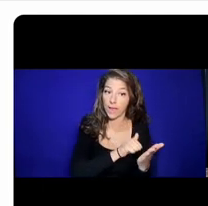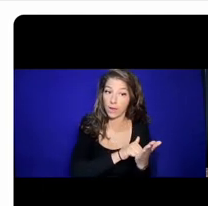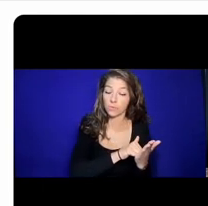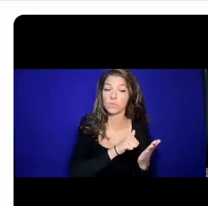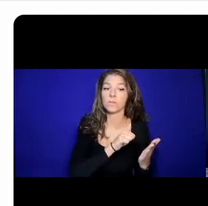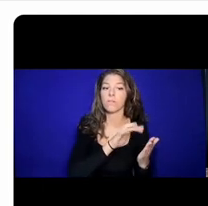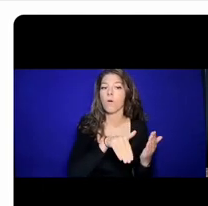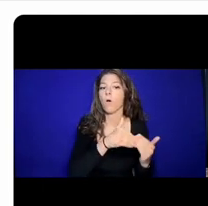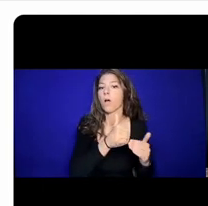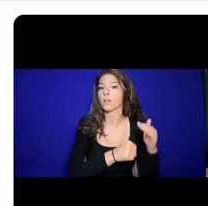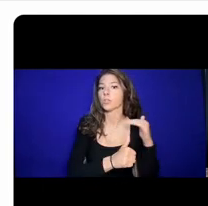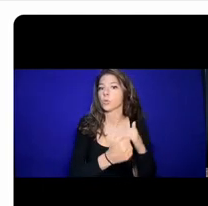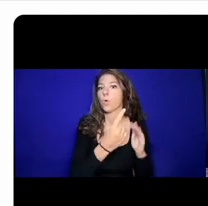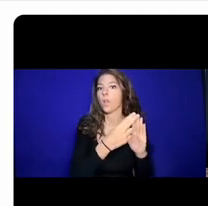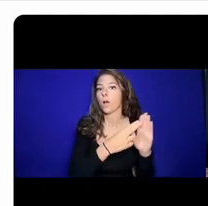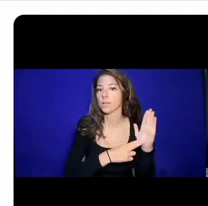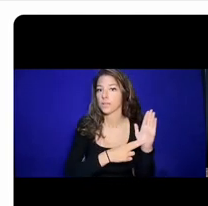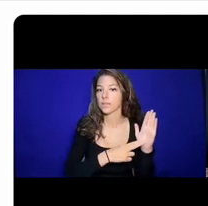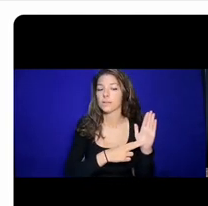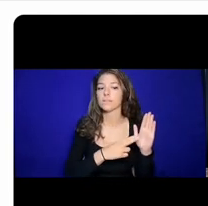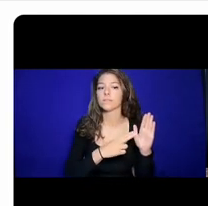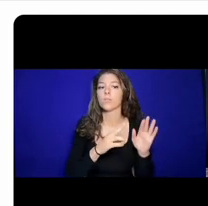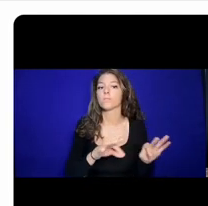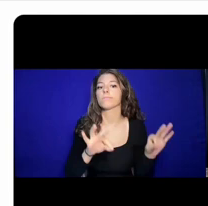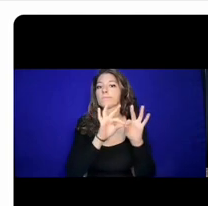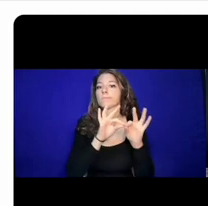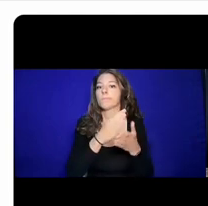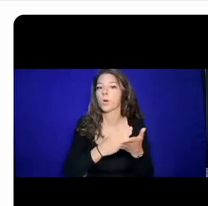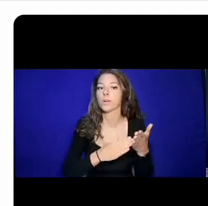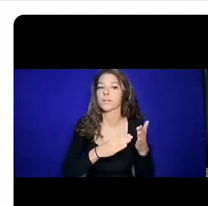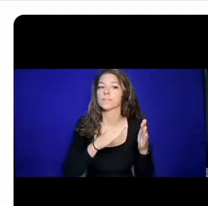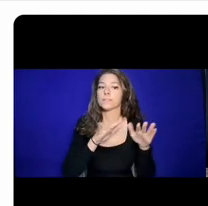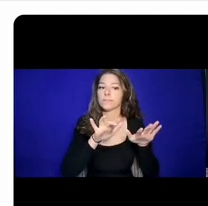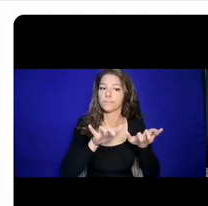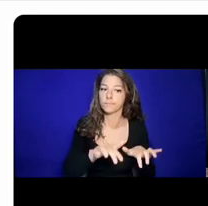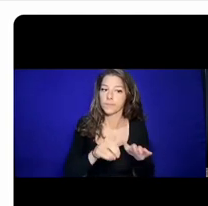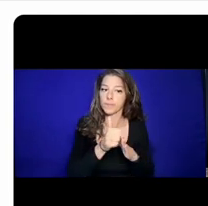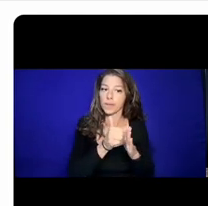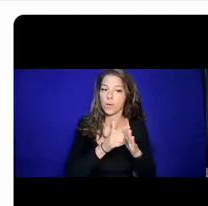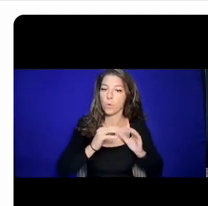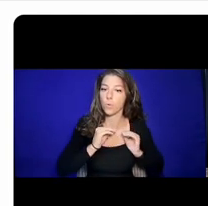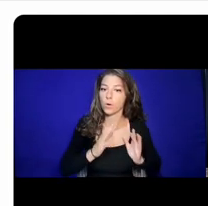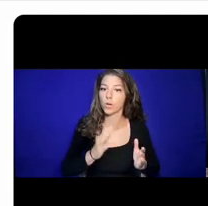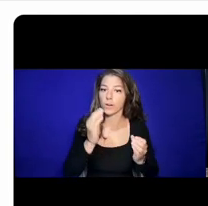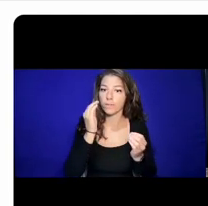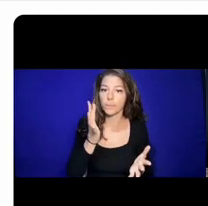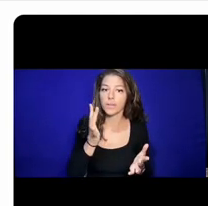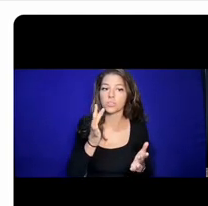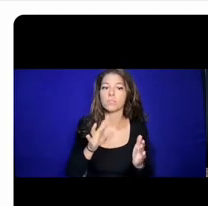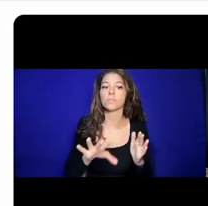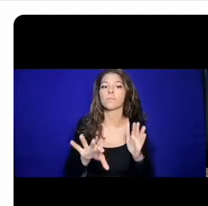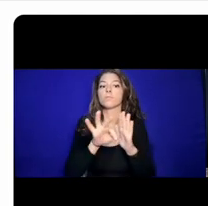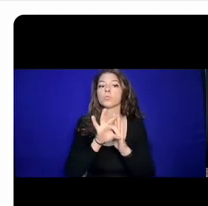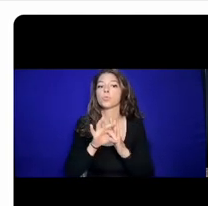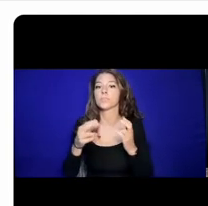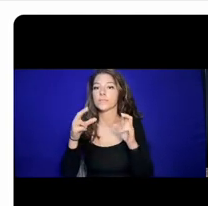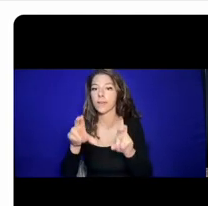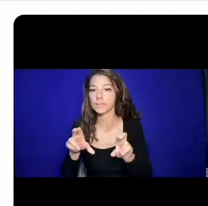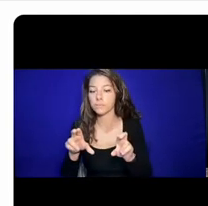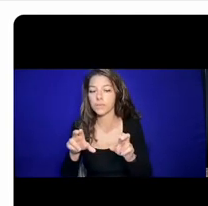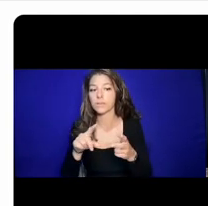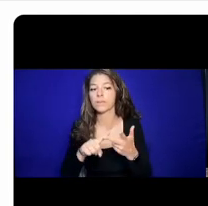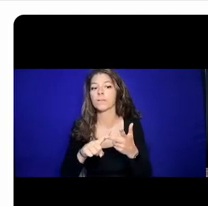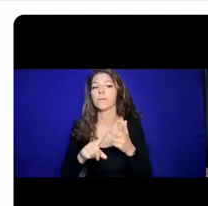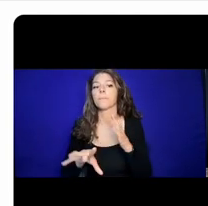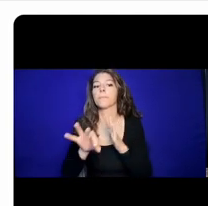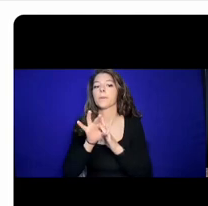all under one login. So the key steps here are enter the account owner information, choose your investment options,